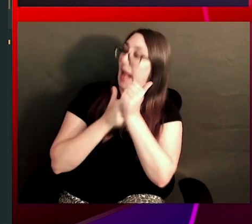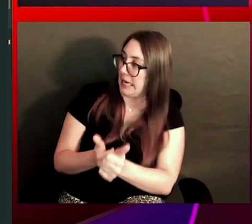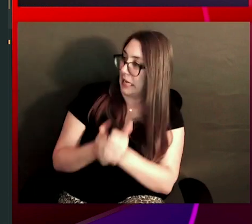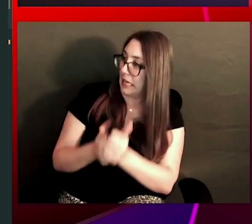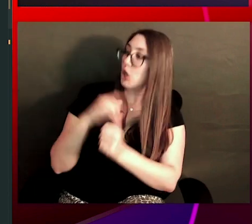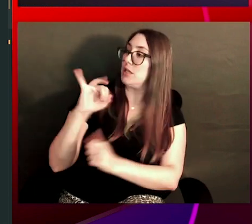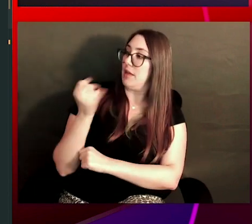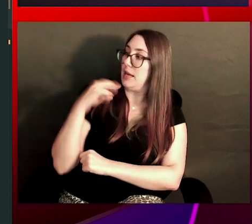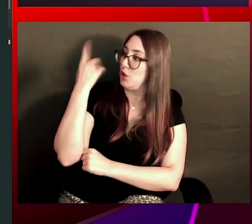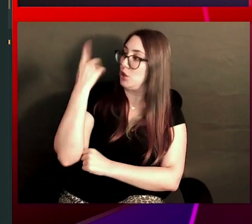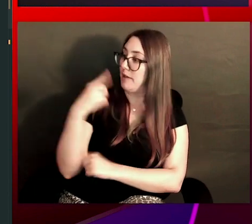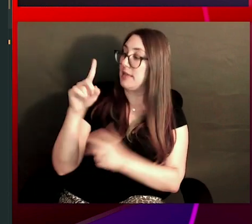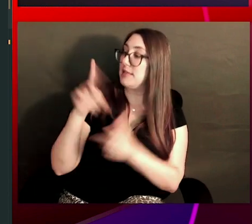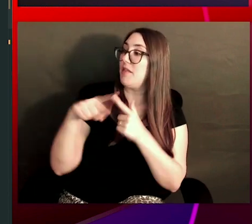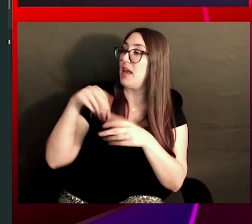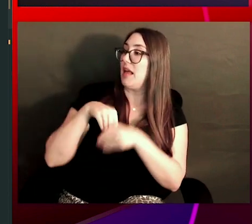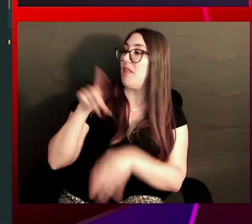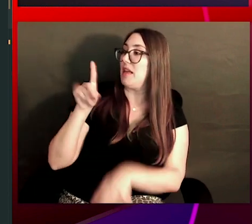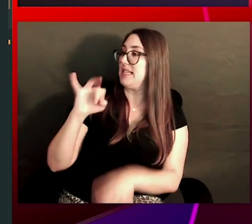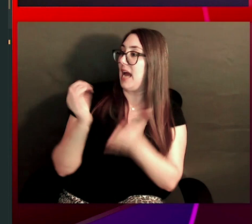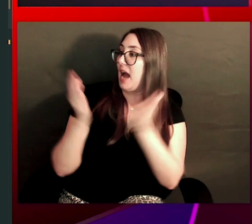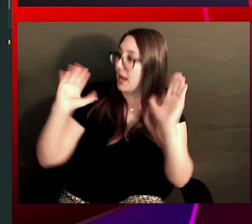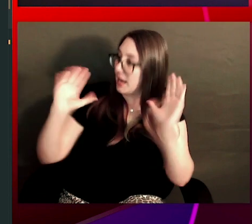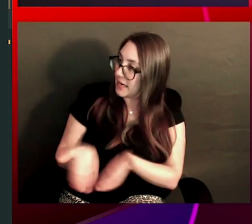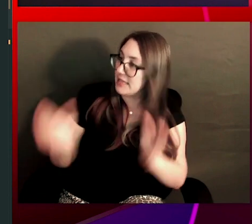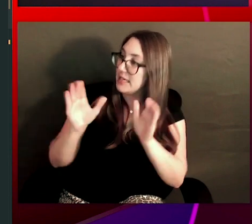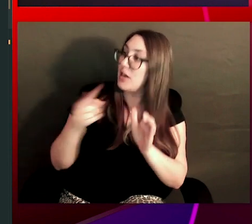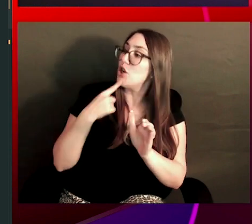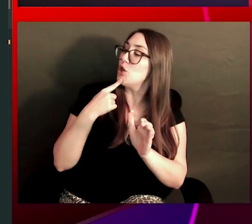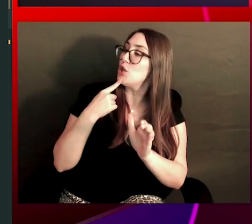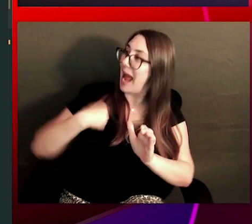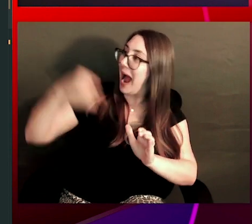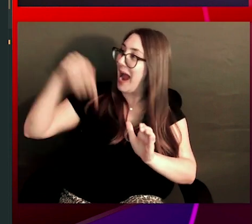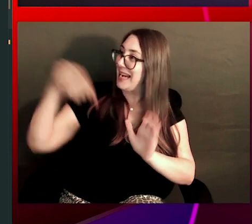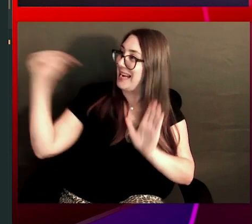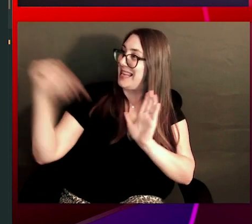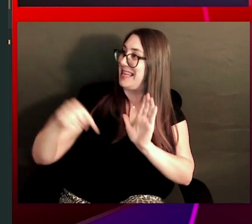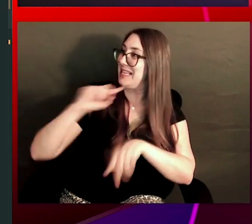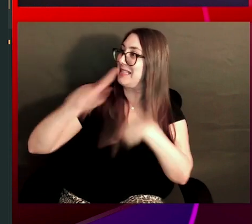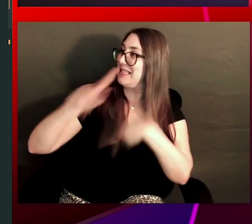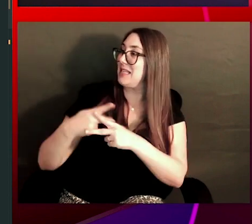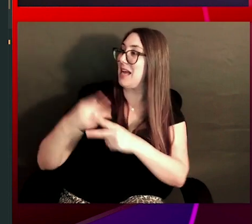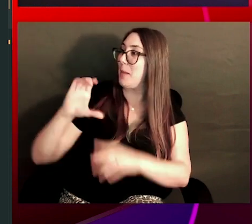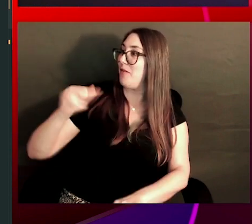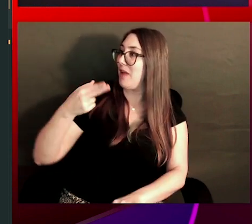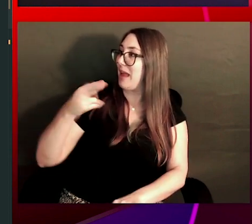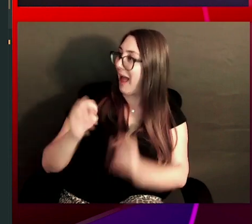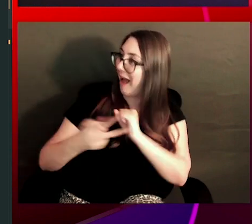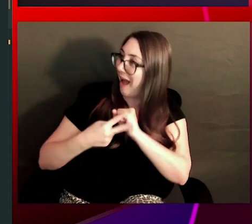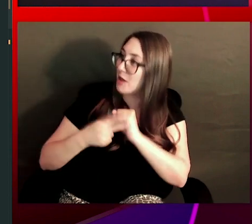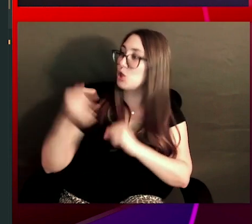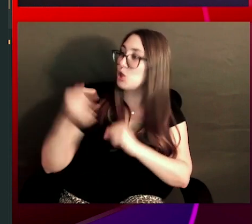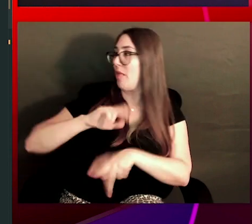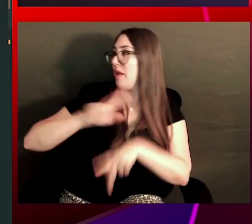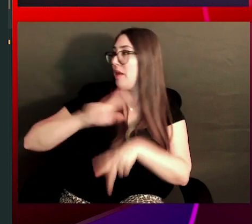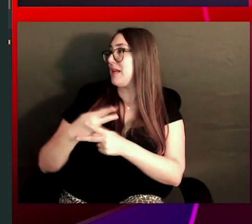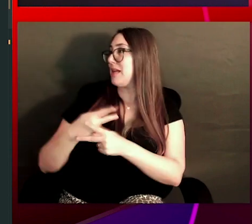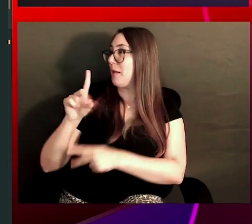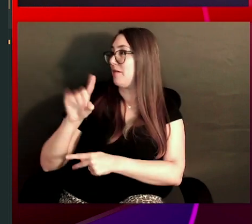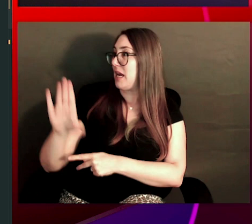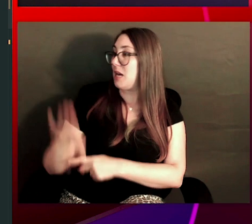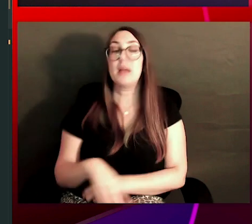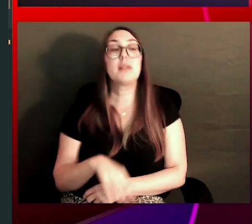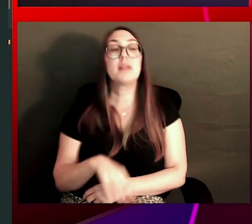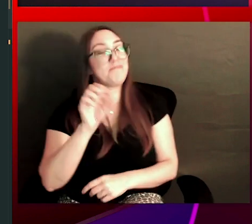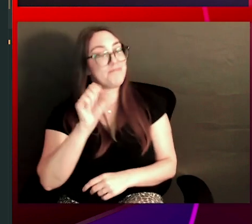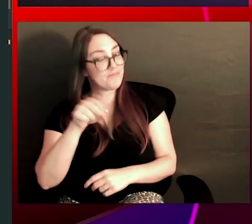DI container, that's where you declare, I need this type of cache, or this is where I need this database, right? And then on your method, you just request,